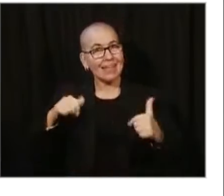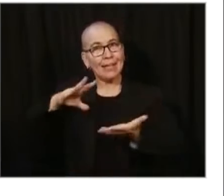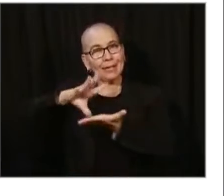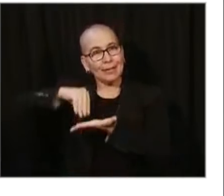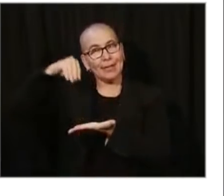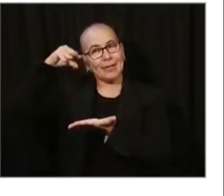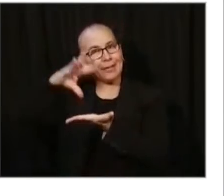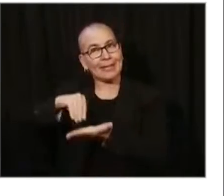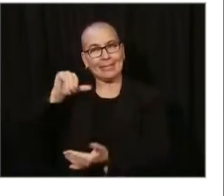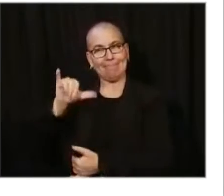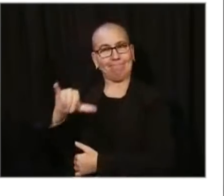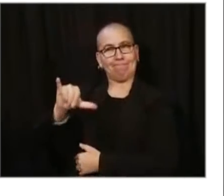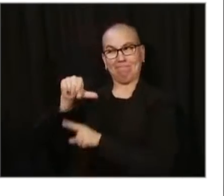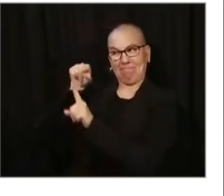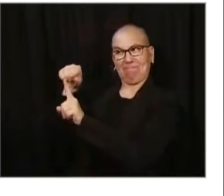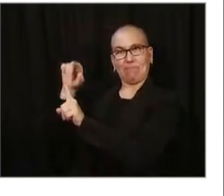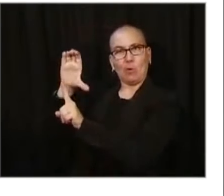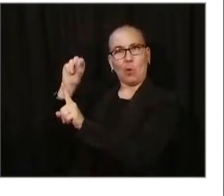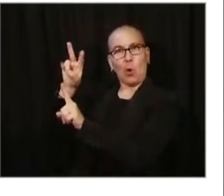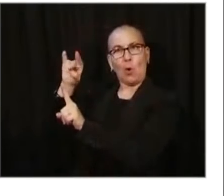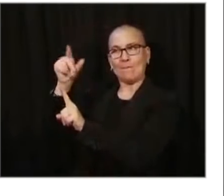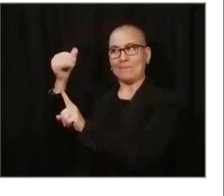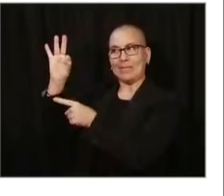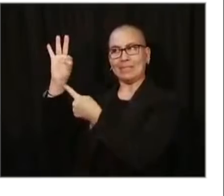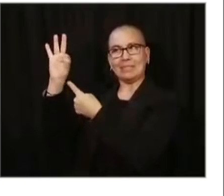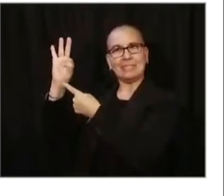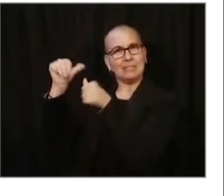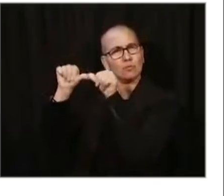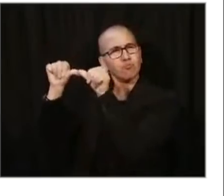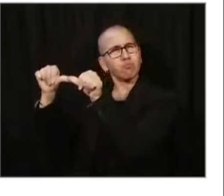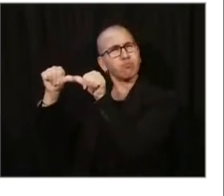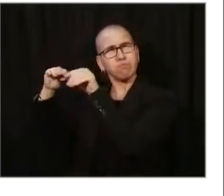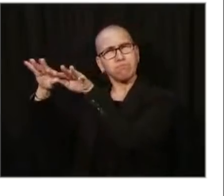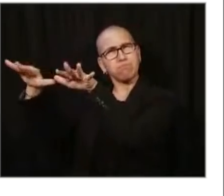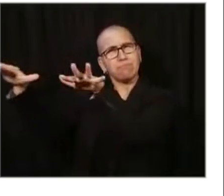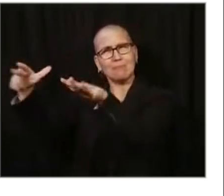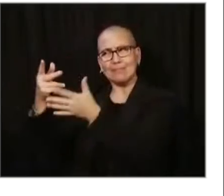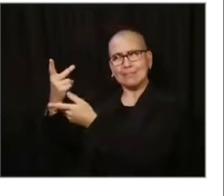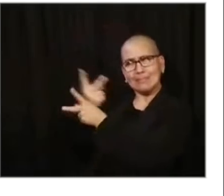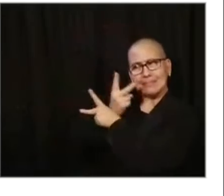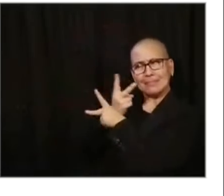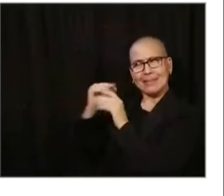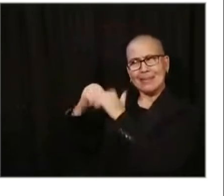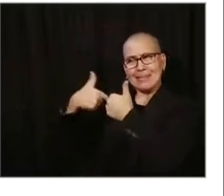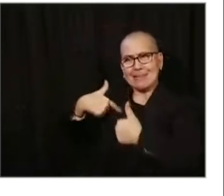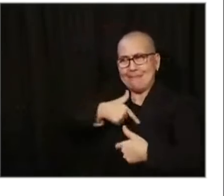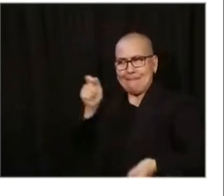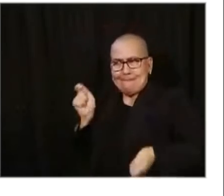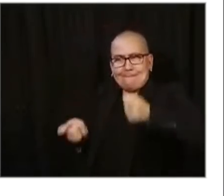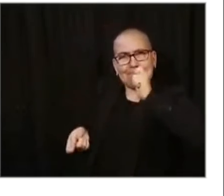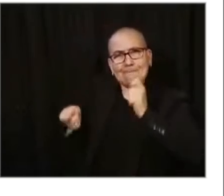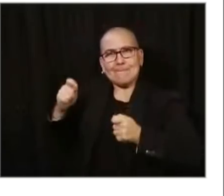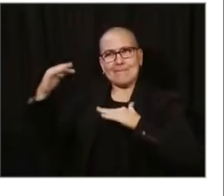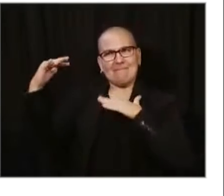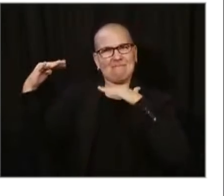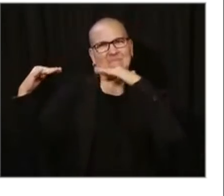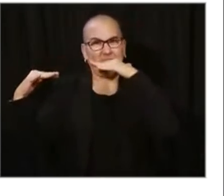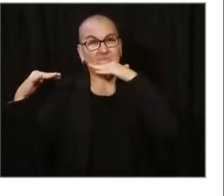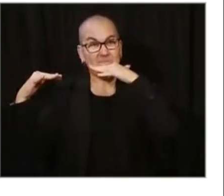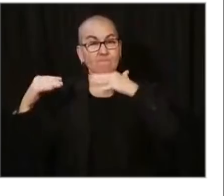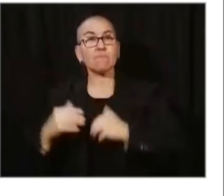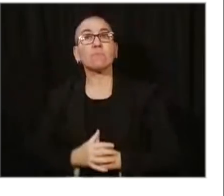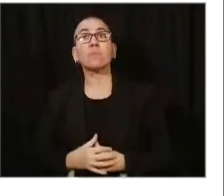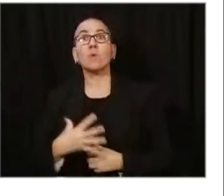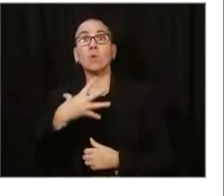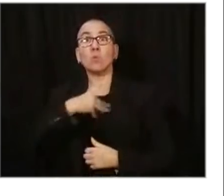about our behaviors and how we impact that spread will have that impact. This quote is from the White House Coronavirus Task